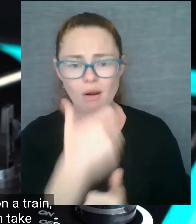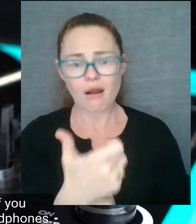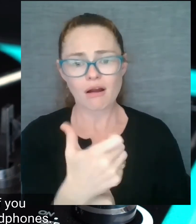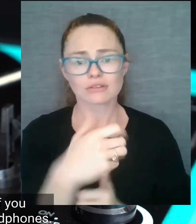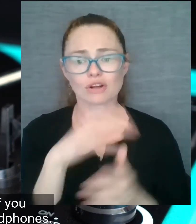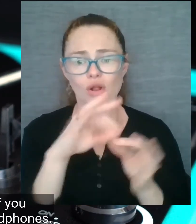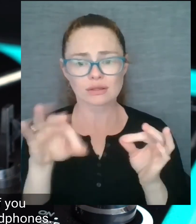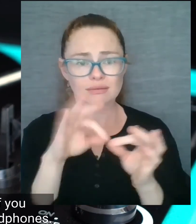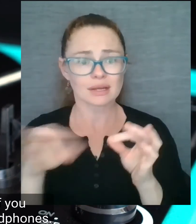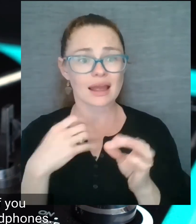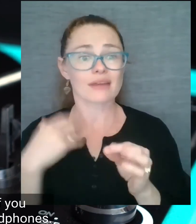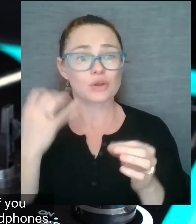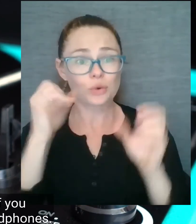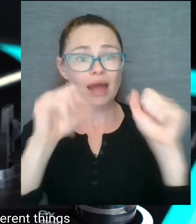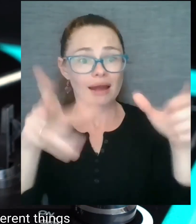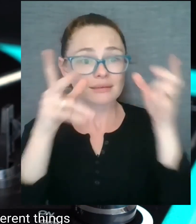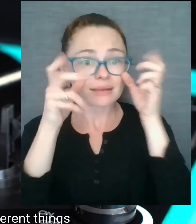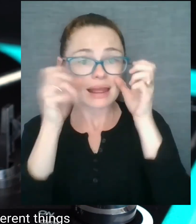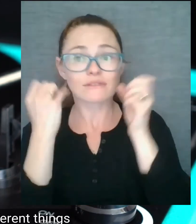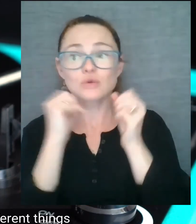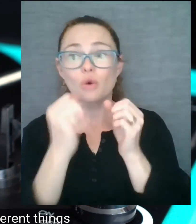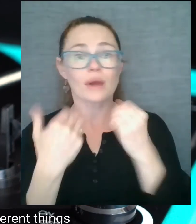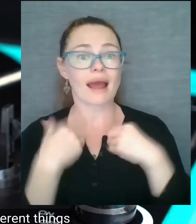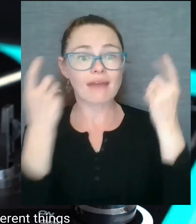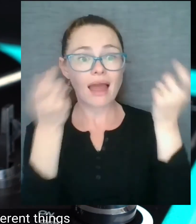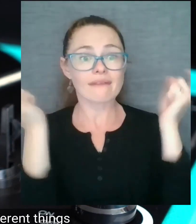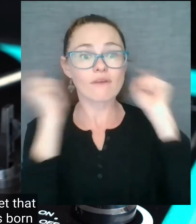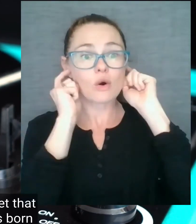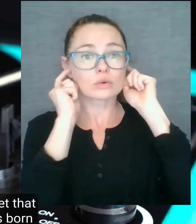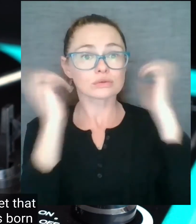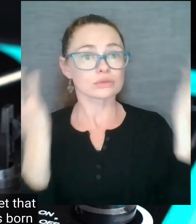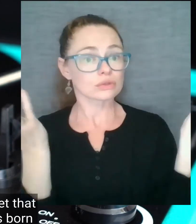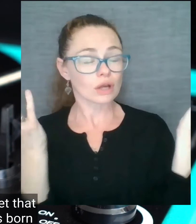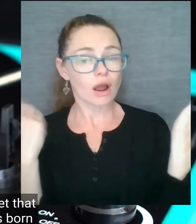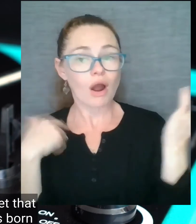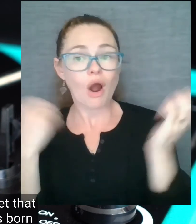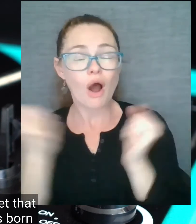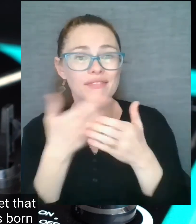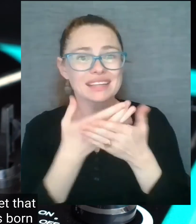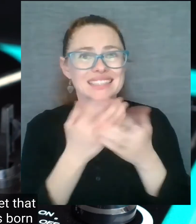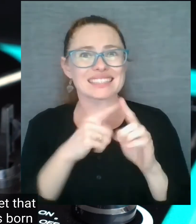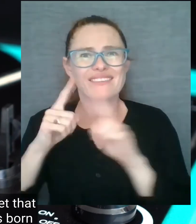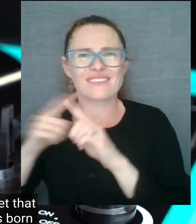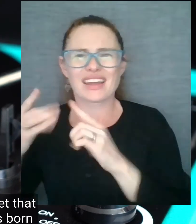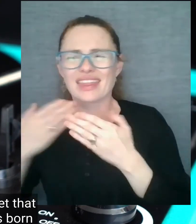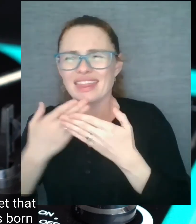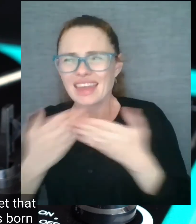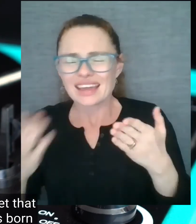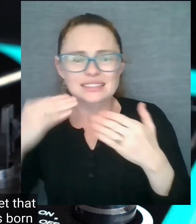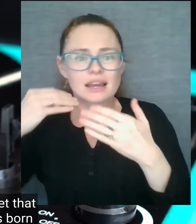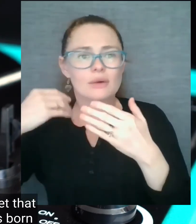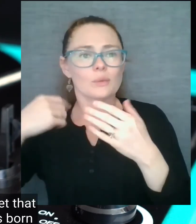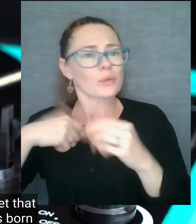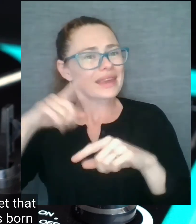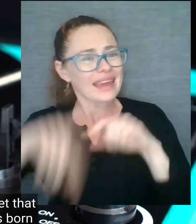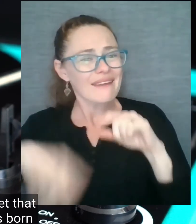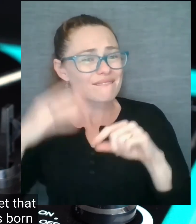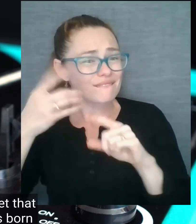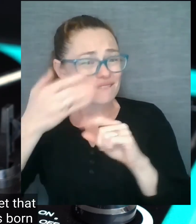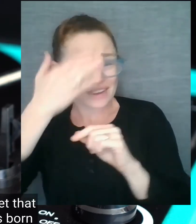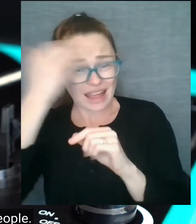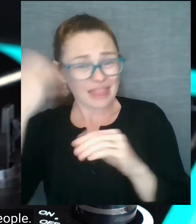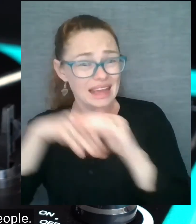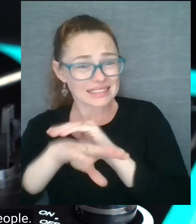then take in the content if you don't have your headphones. I mean, all of these different things, but we can't forget that accessibility was